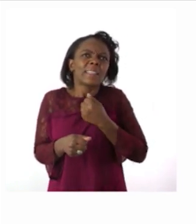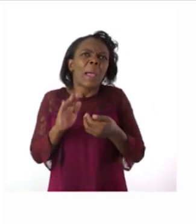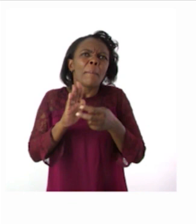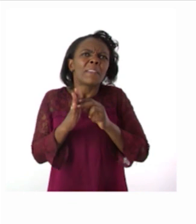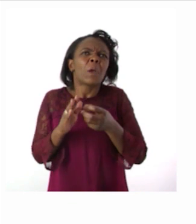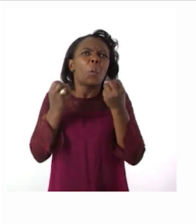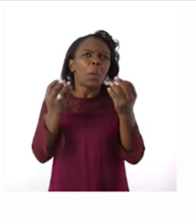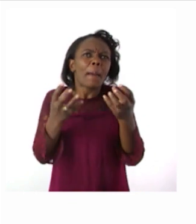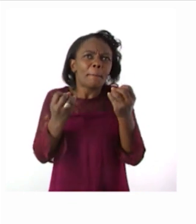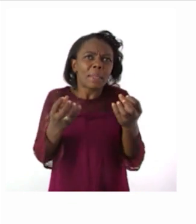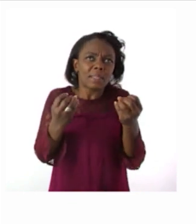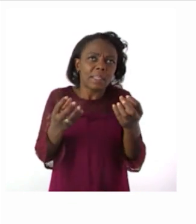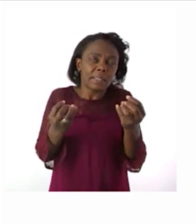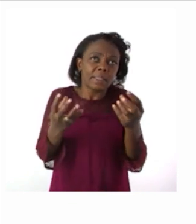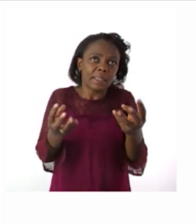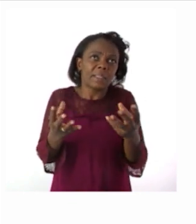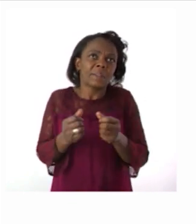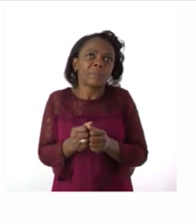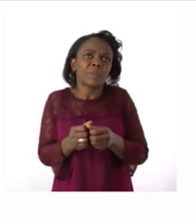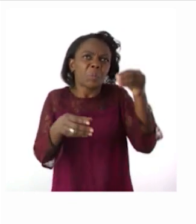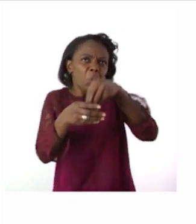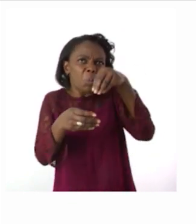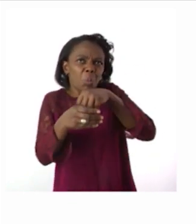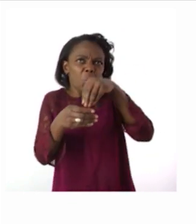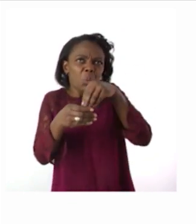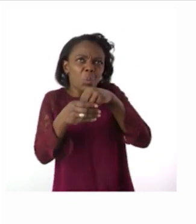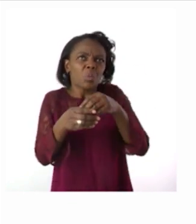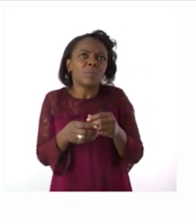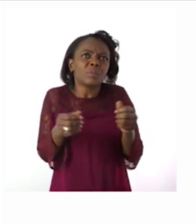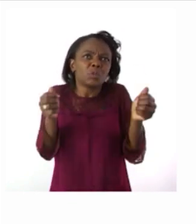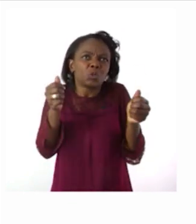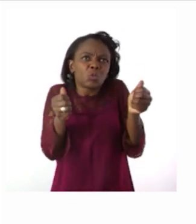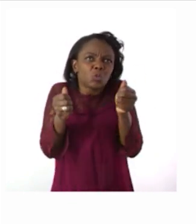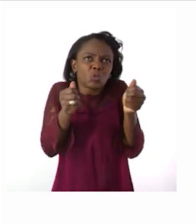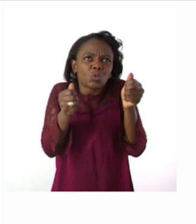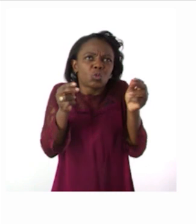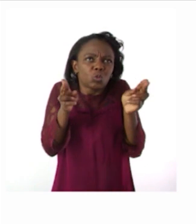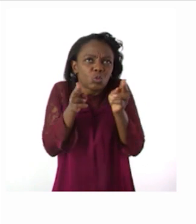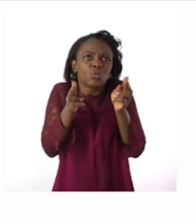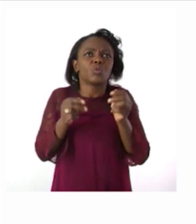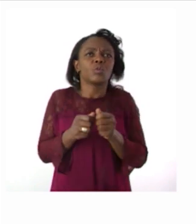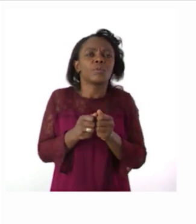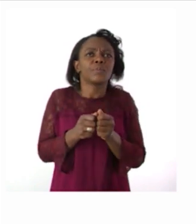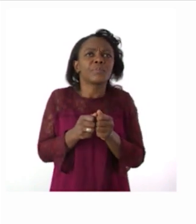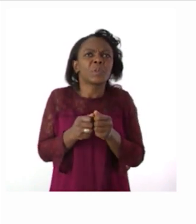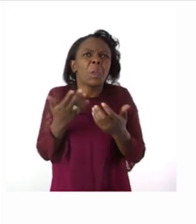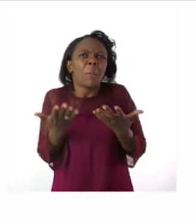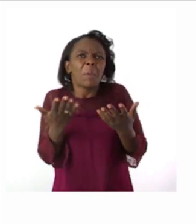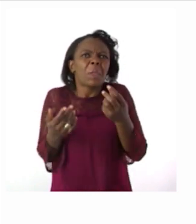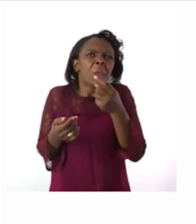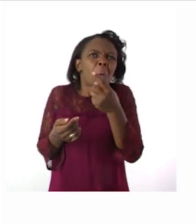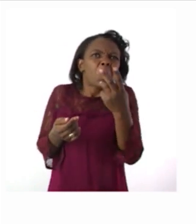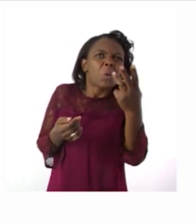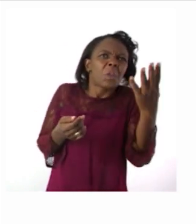to many. So many of us, I don't know how many we were in the car, but we were not one. We were many. 2, 3, 4, 5. So